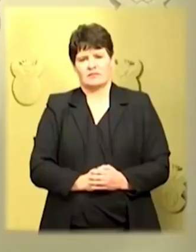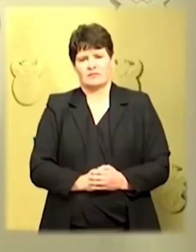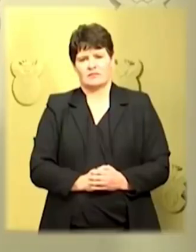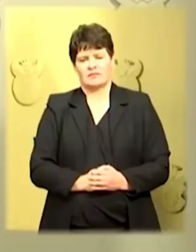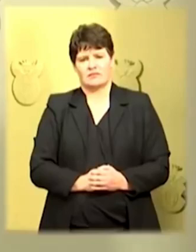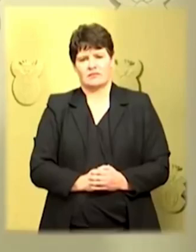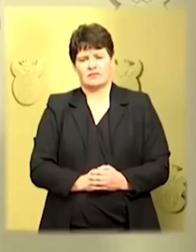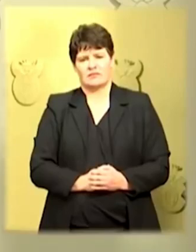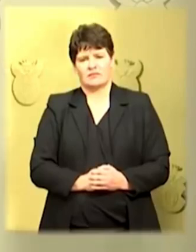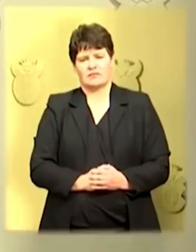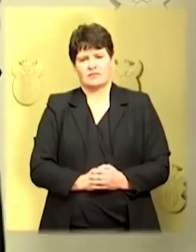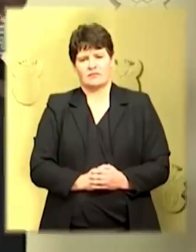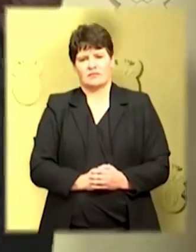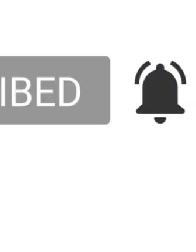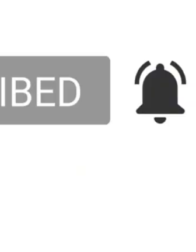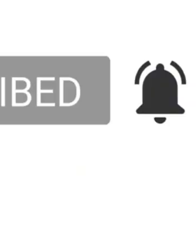Thank you.